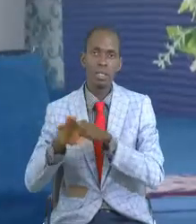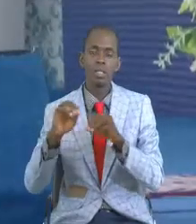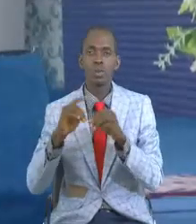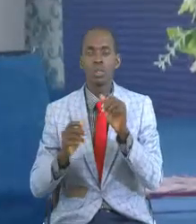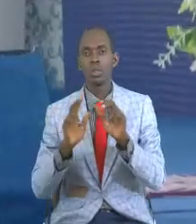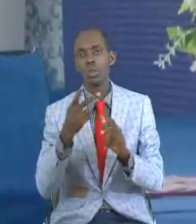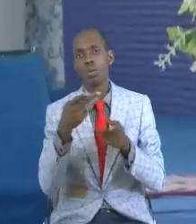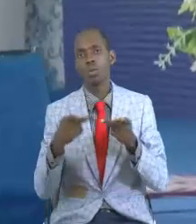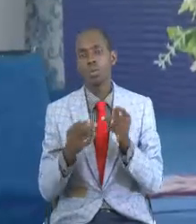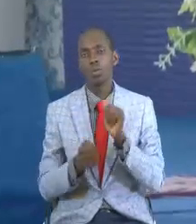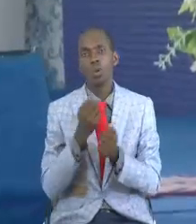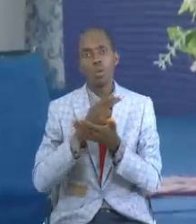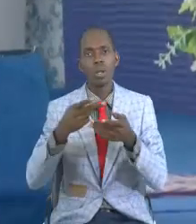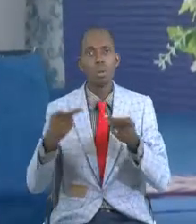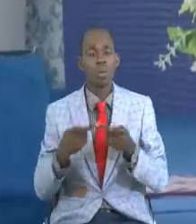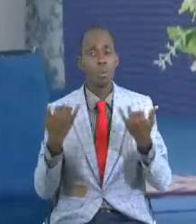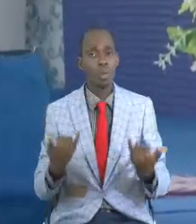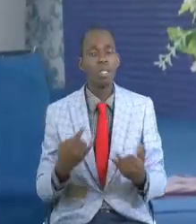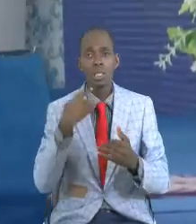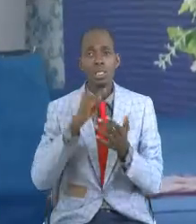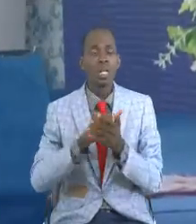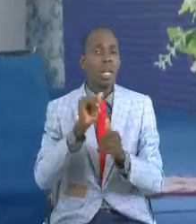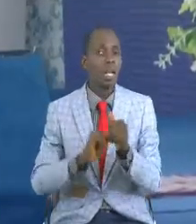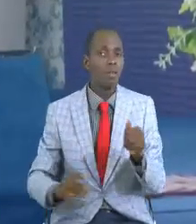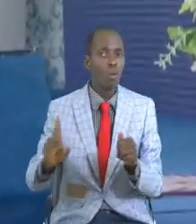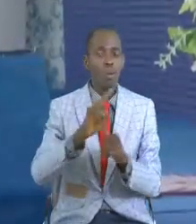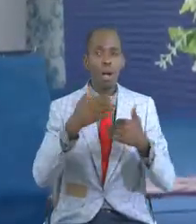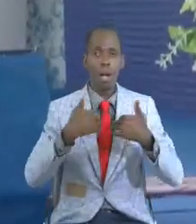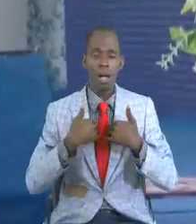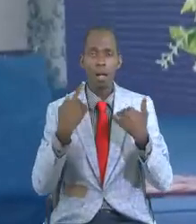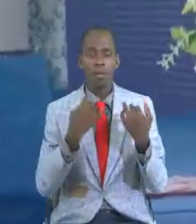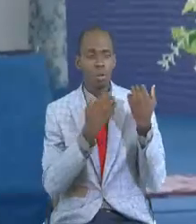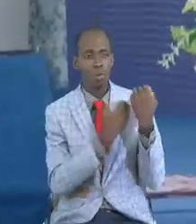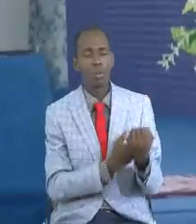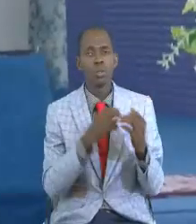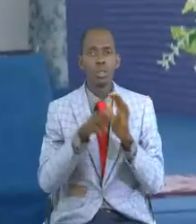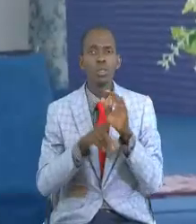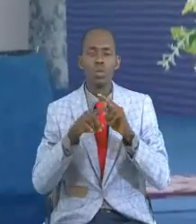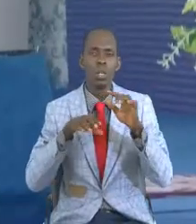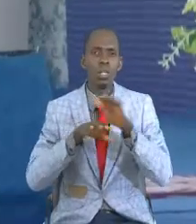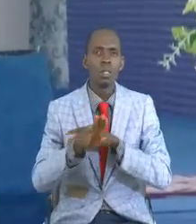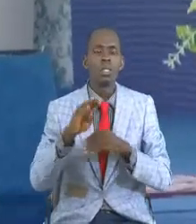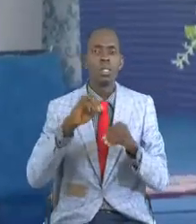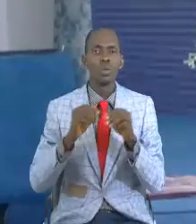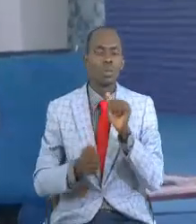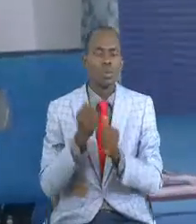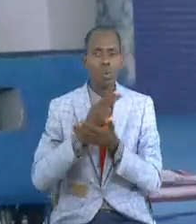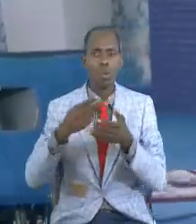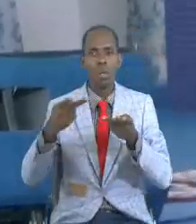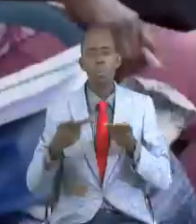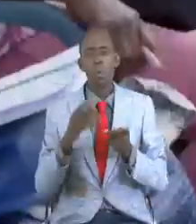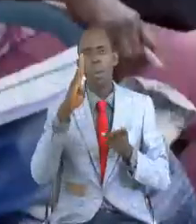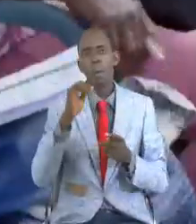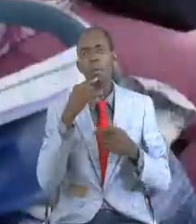brethren, everyone, we have the boldness to enter into the holiest by the blood of Jesus. You will